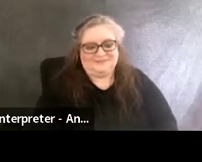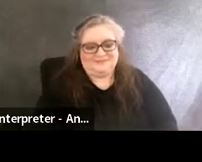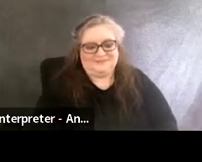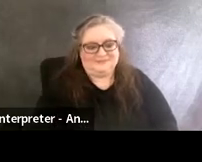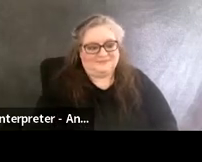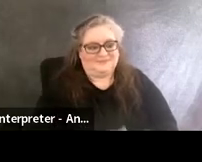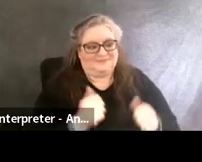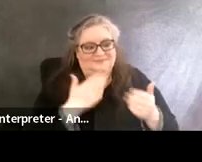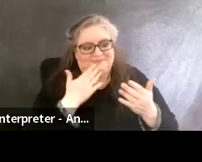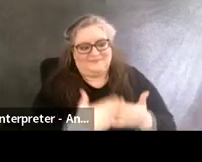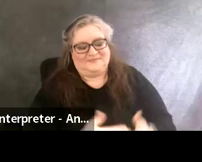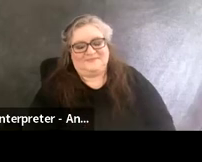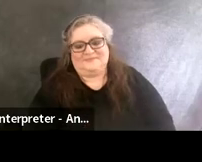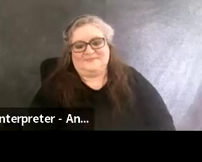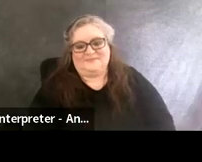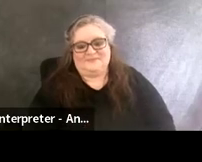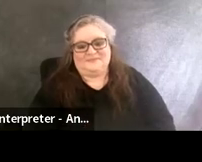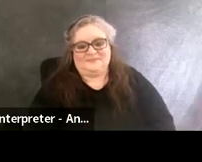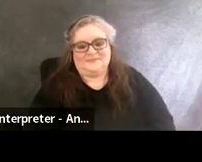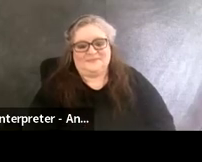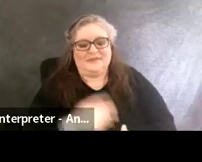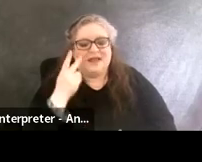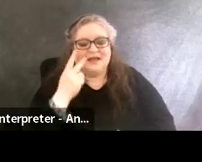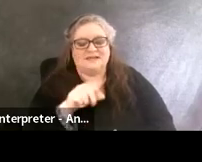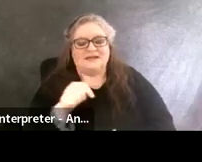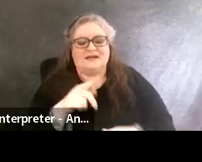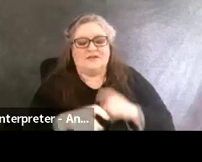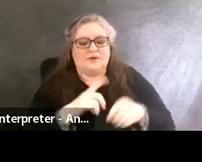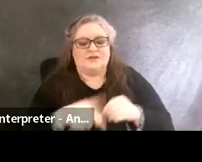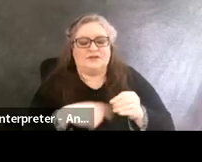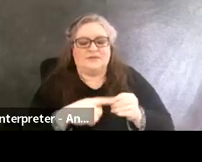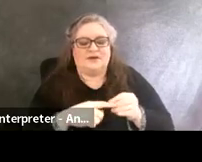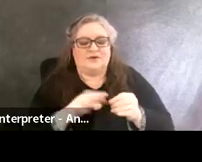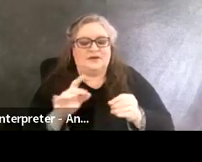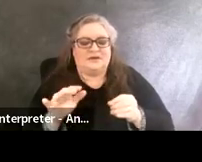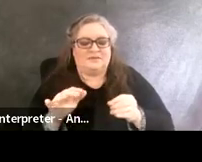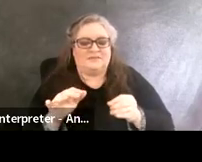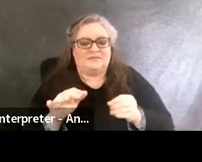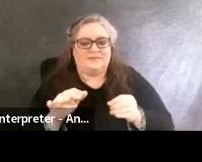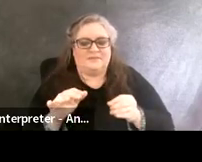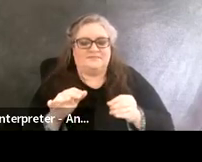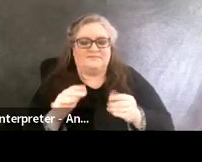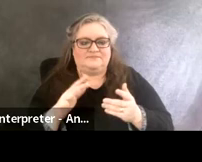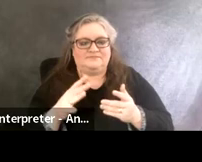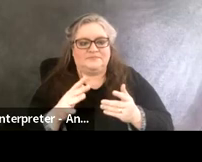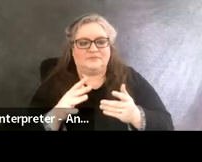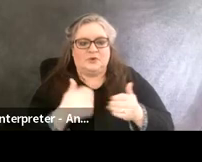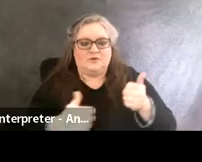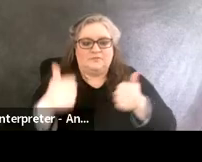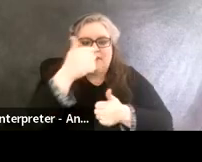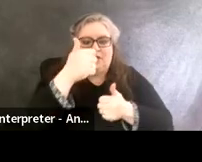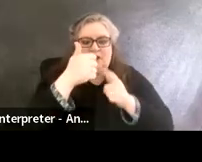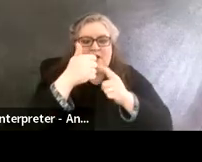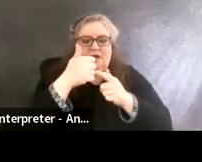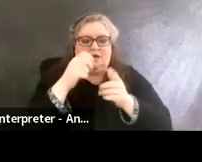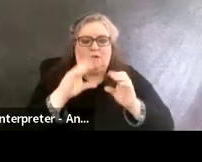Great, thanks, Jonna. I do see another question about the sort of parent